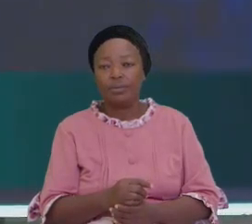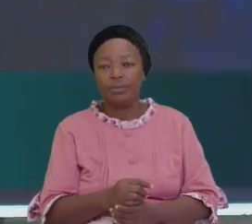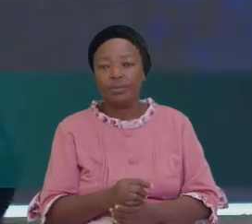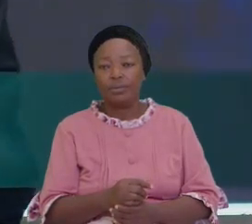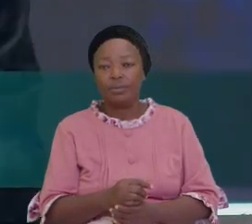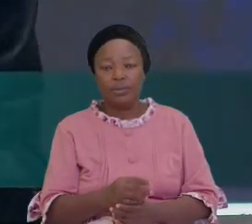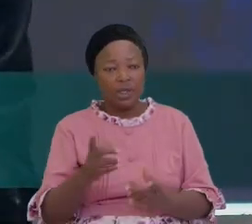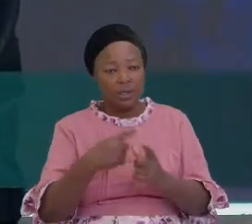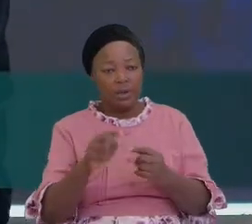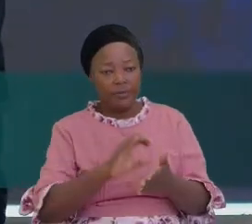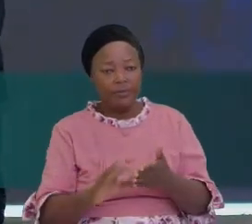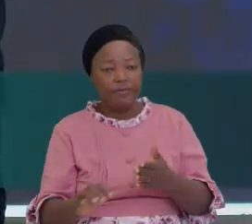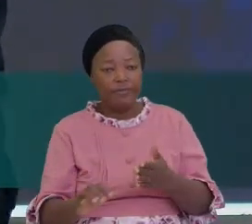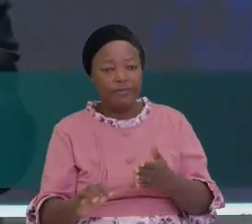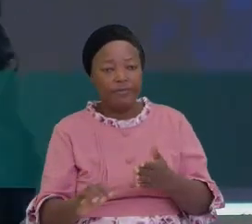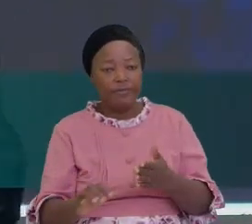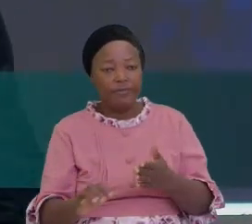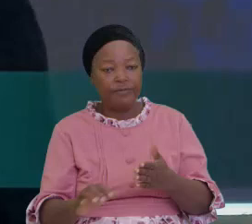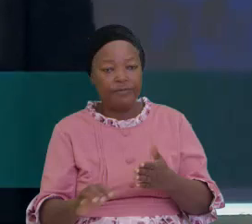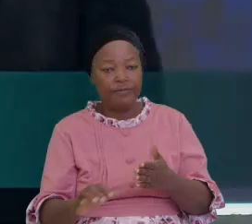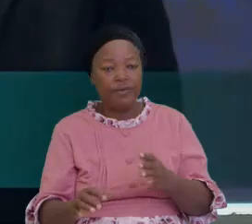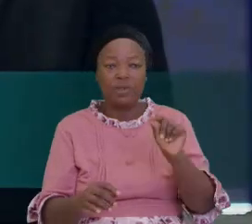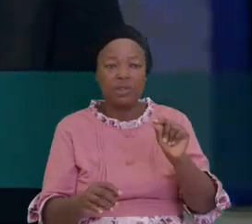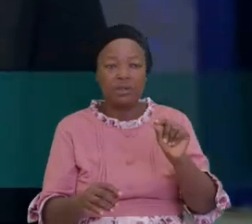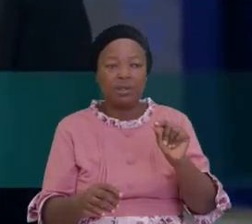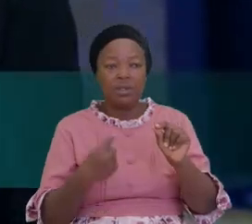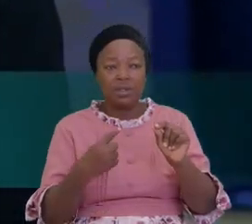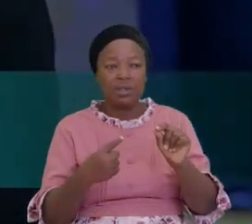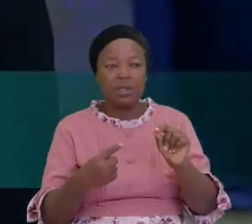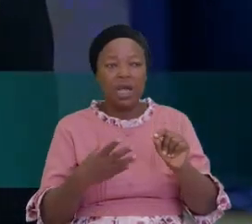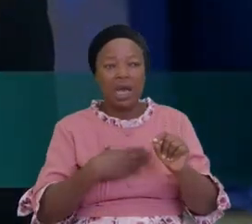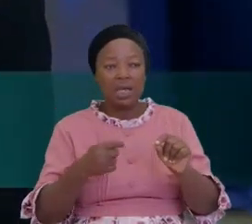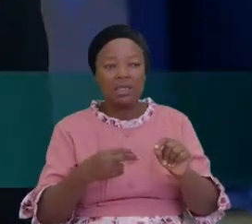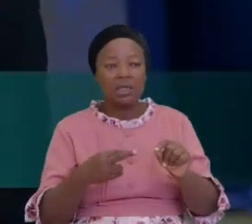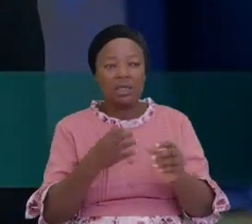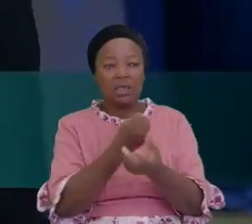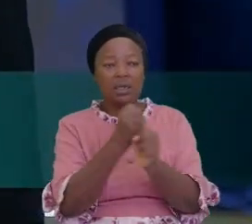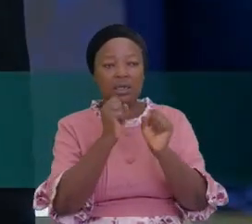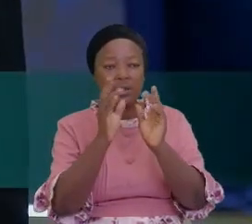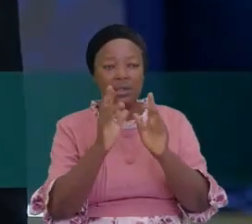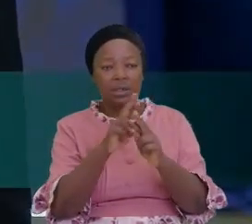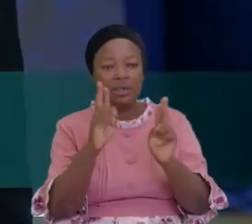Then in verse 20, it says, and the Redeemer shall come to Zion.